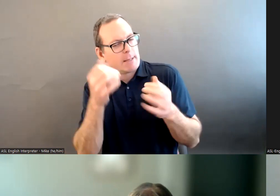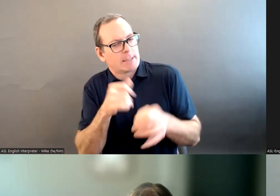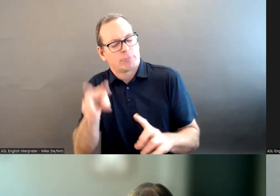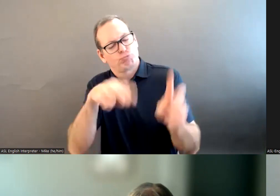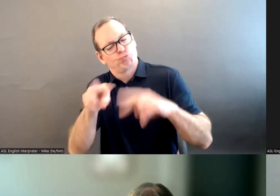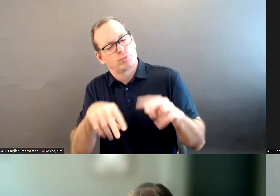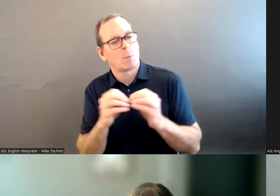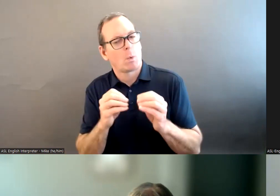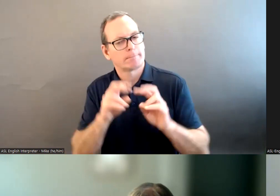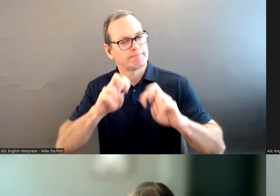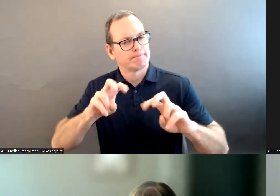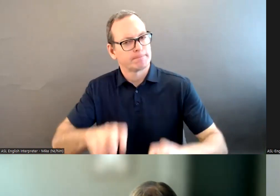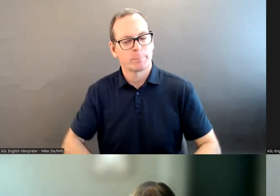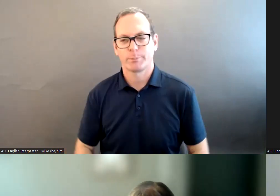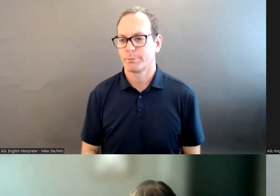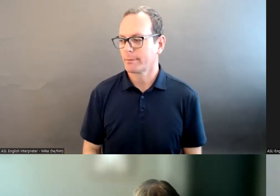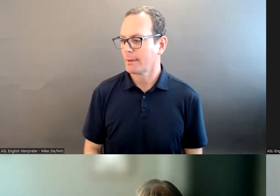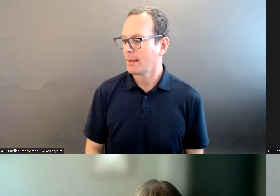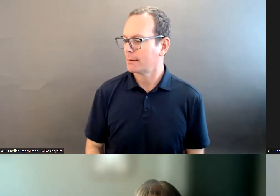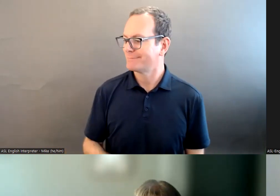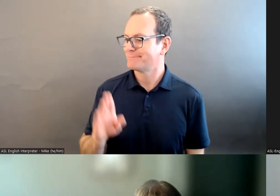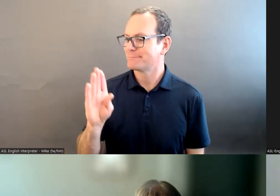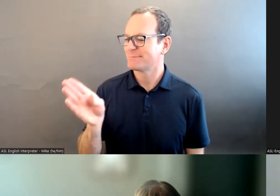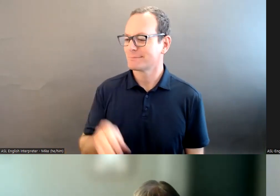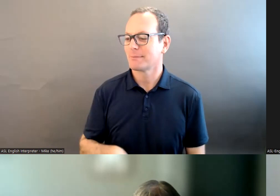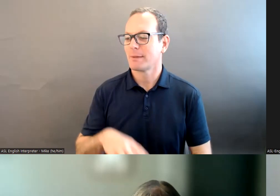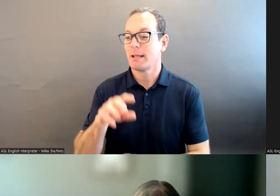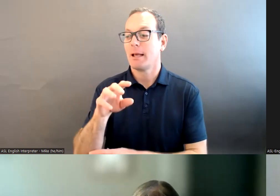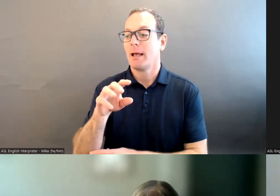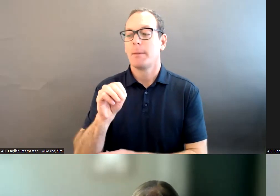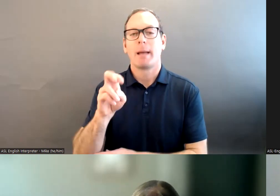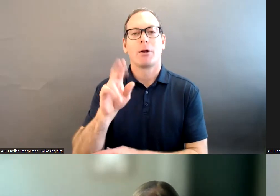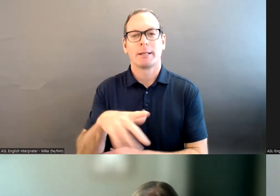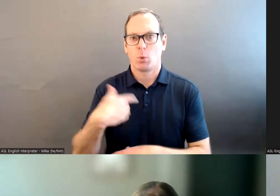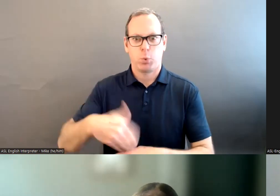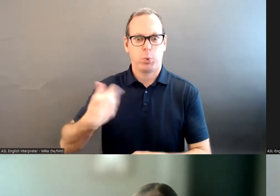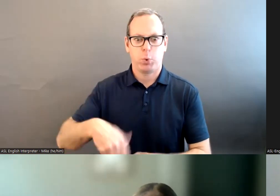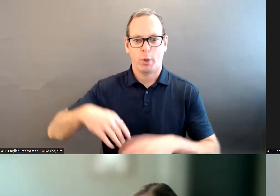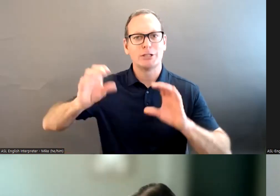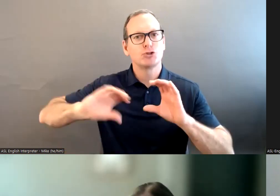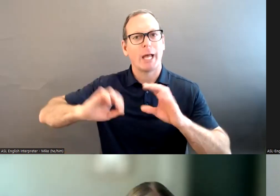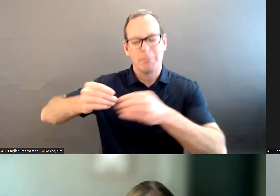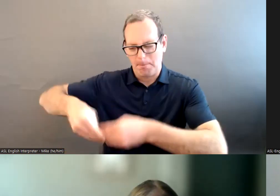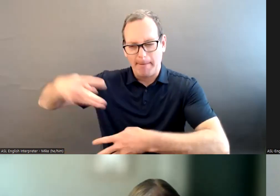to group as many as we could together to get them all answered. The chat box is also lighting up with just saying, thanks for all the